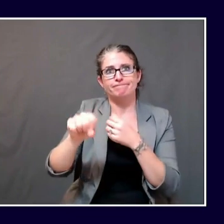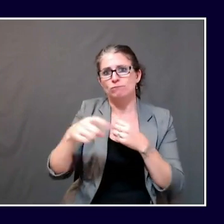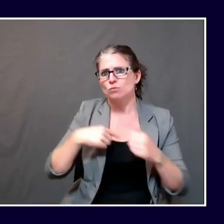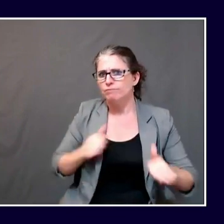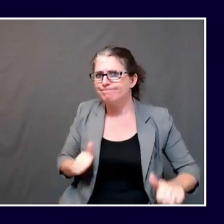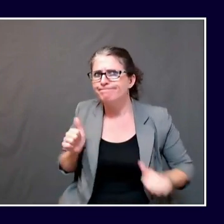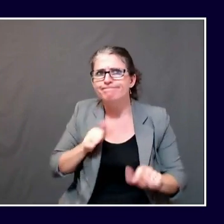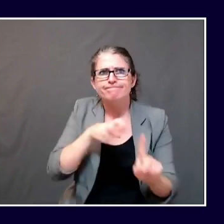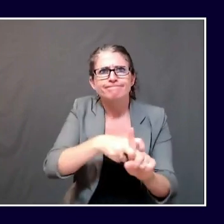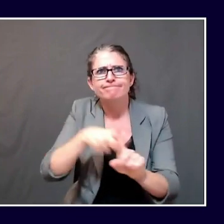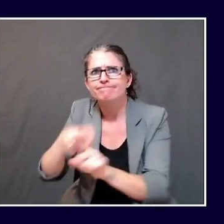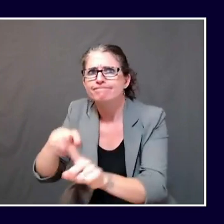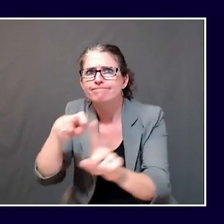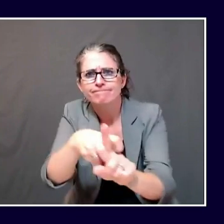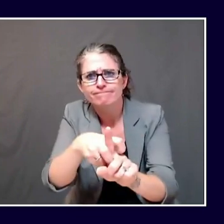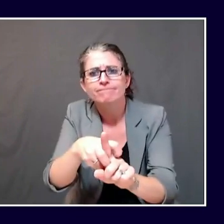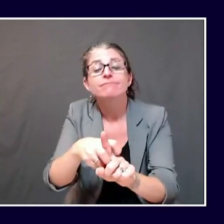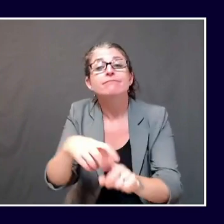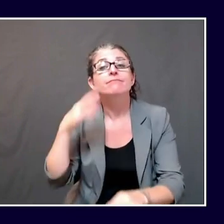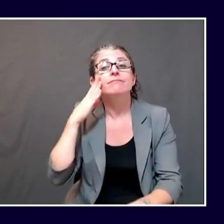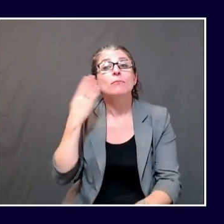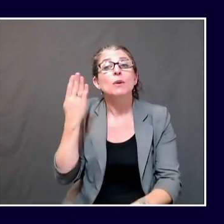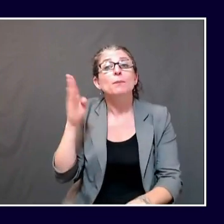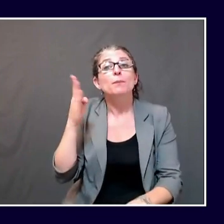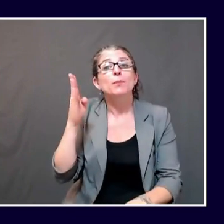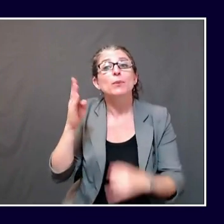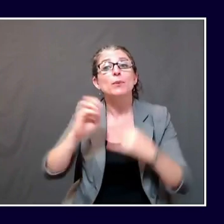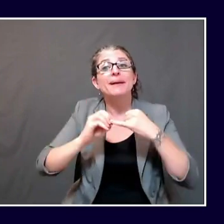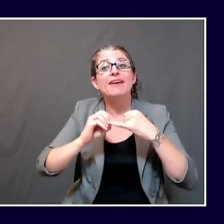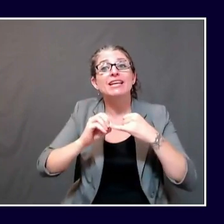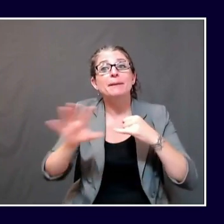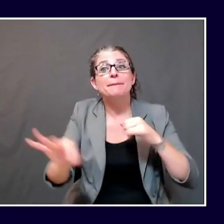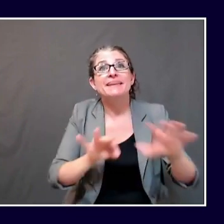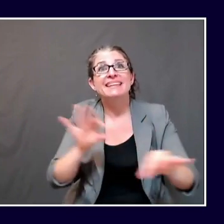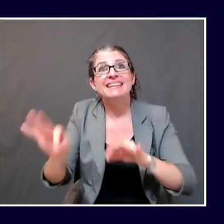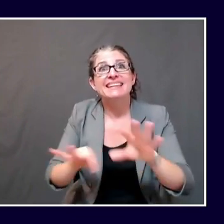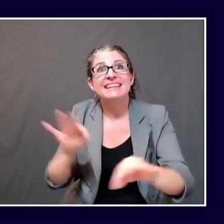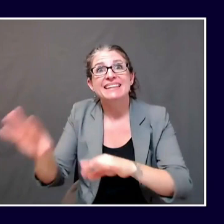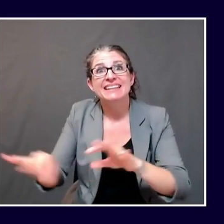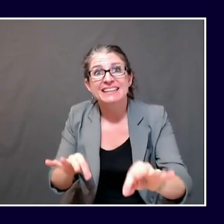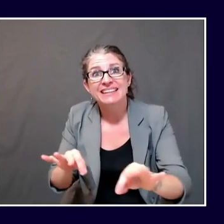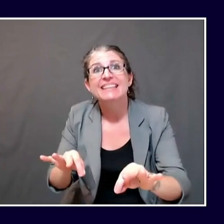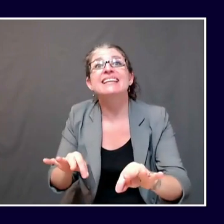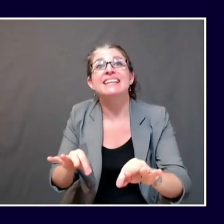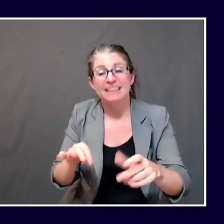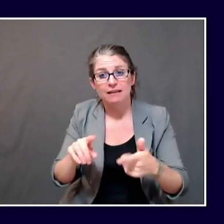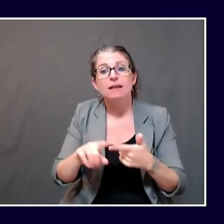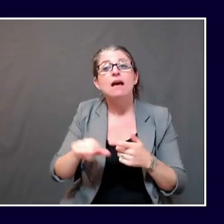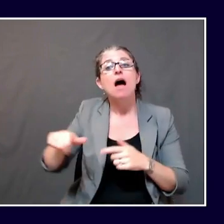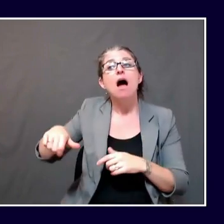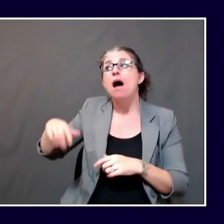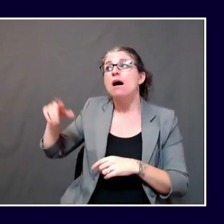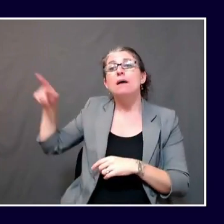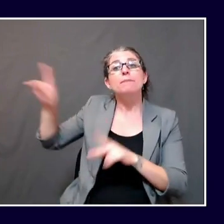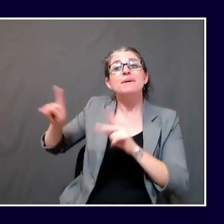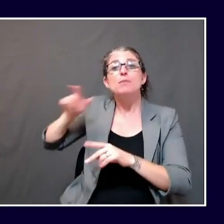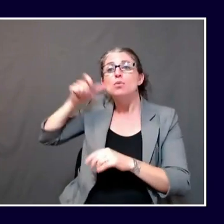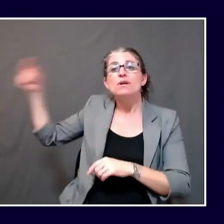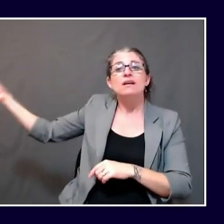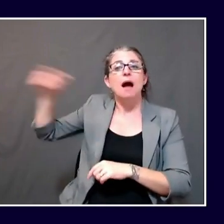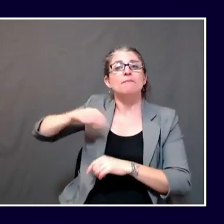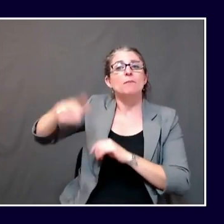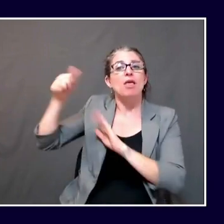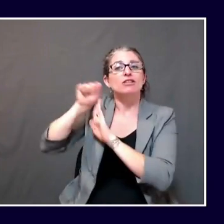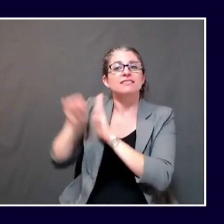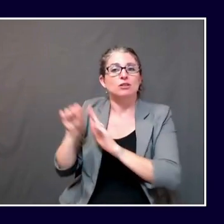season, or other sort of migrant farm workers, which often tend to be people of different races and ethnicities. Working with